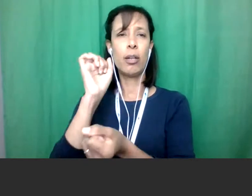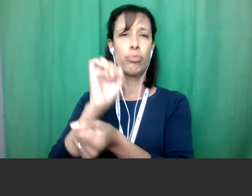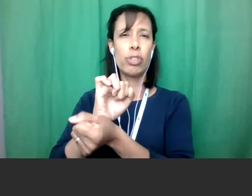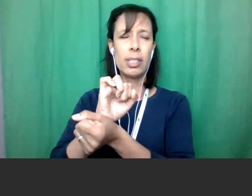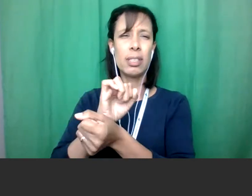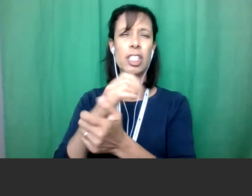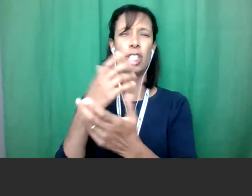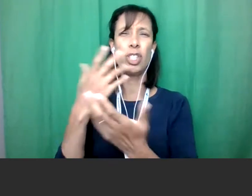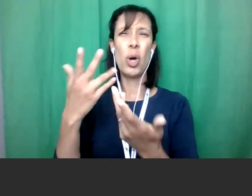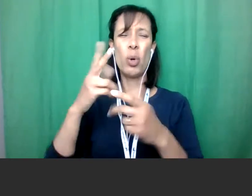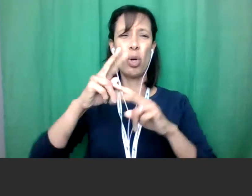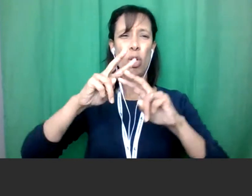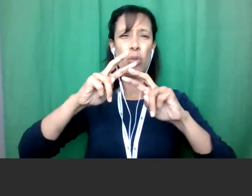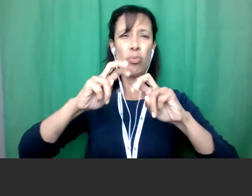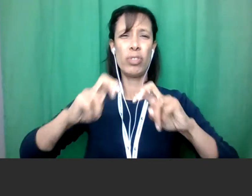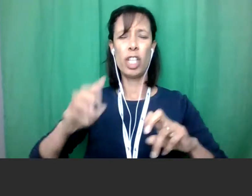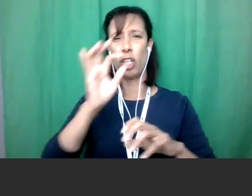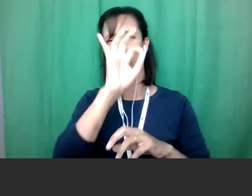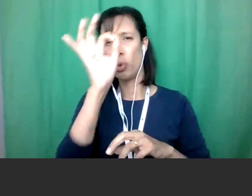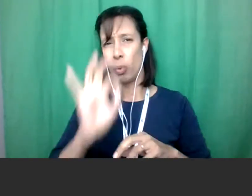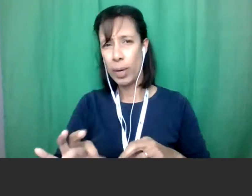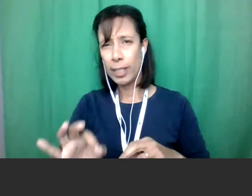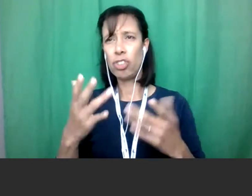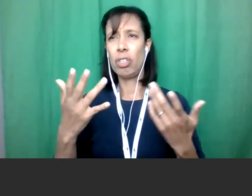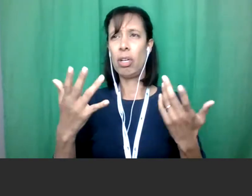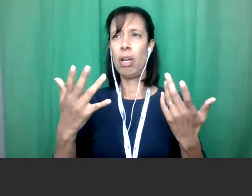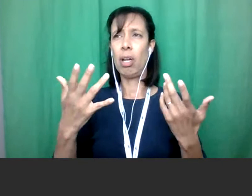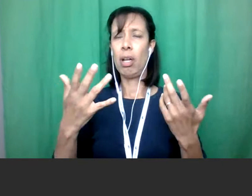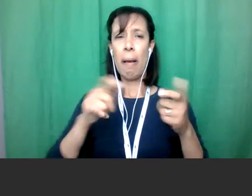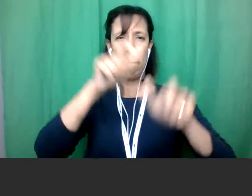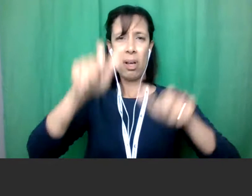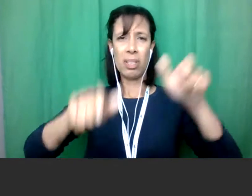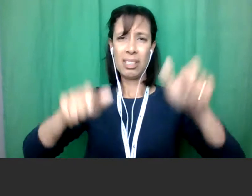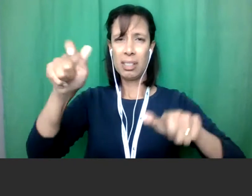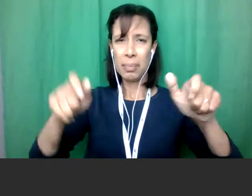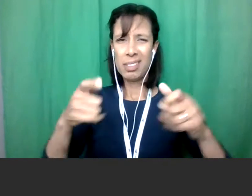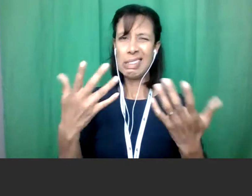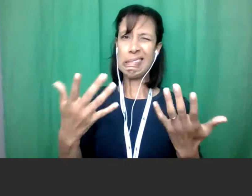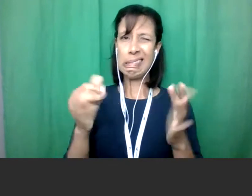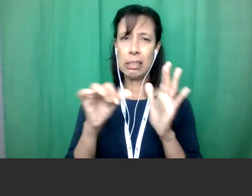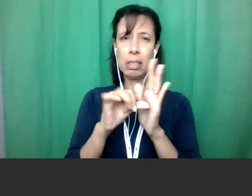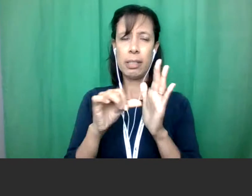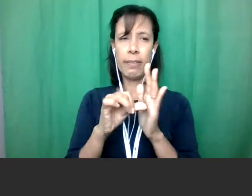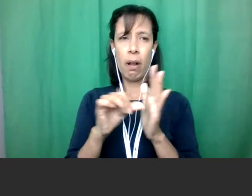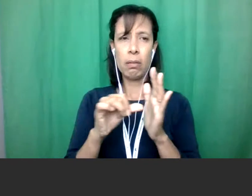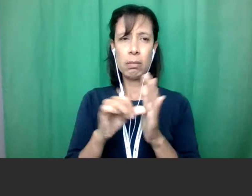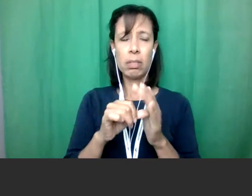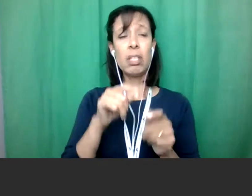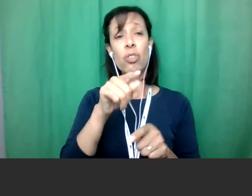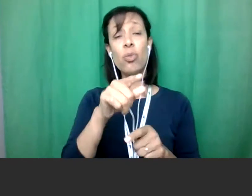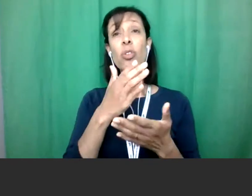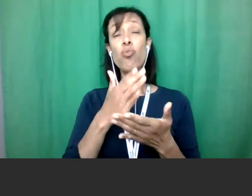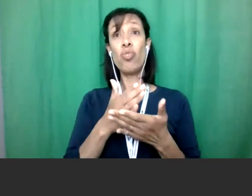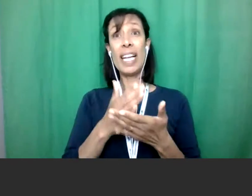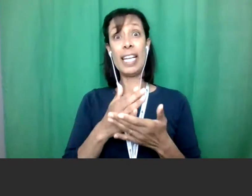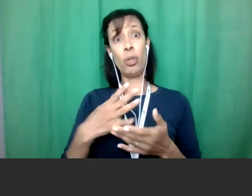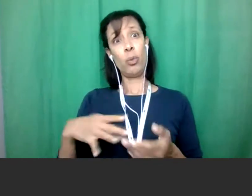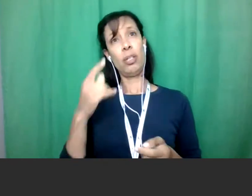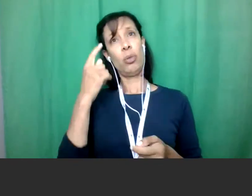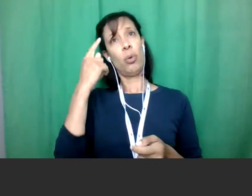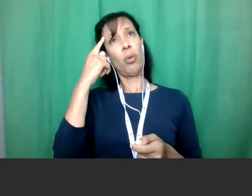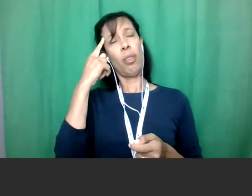thinking, Aisha, about what would work. So that kind of, I'm kind of going to